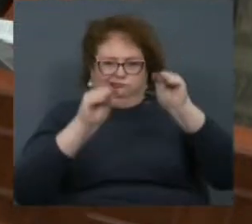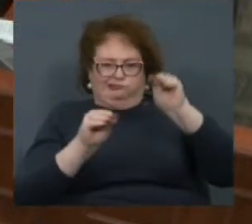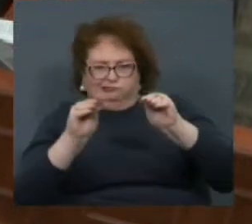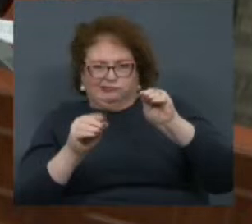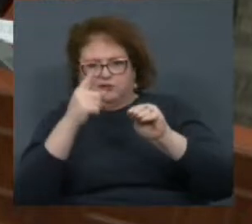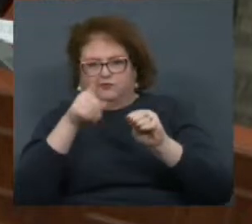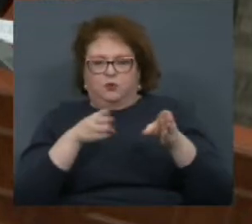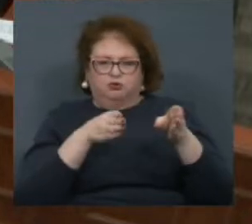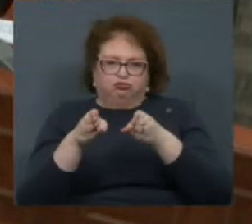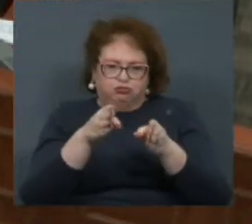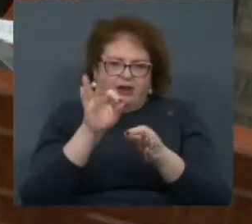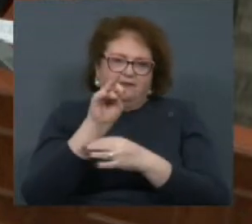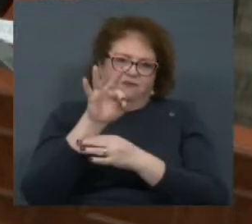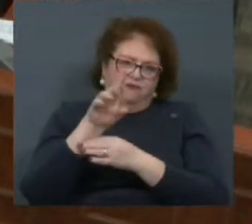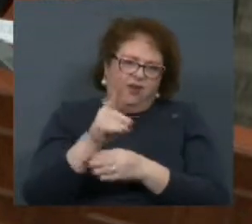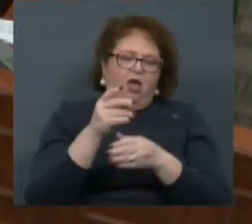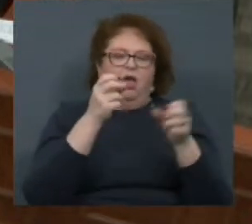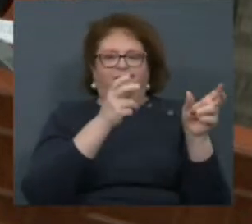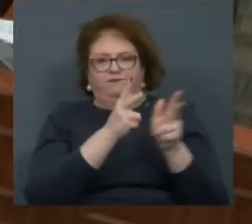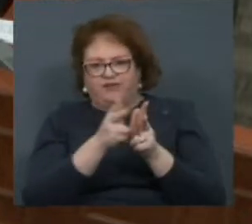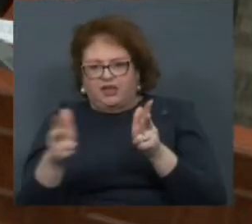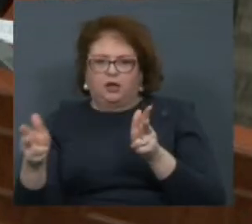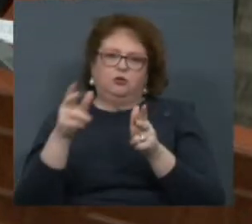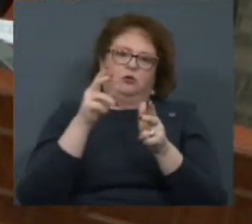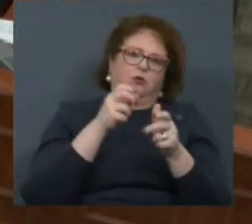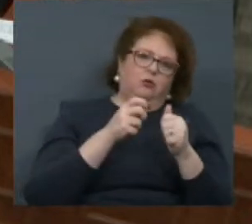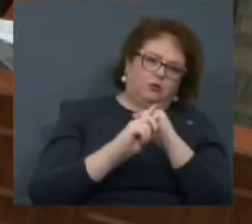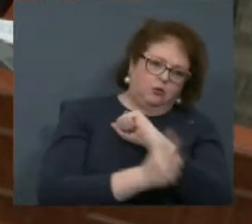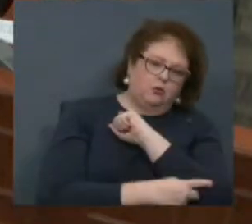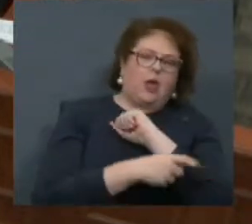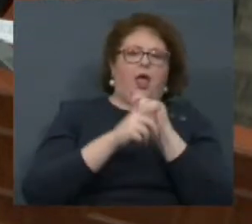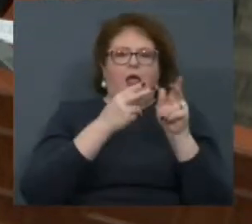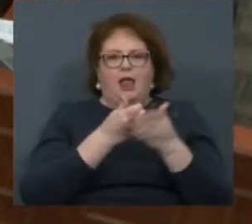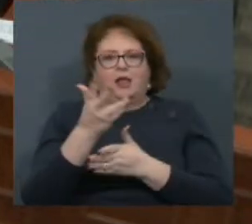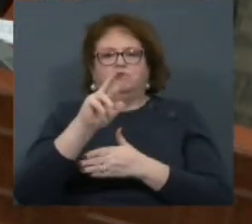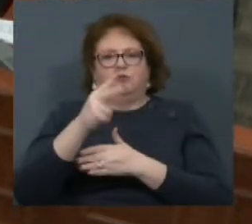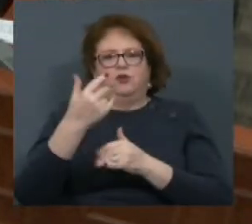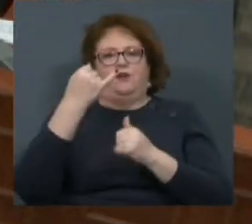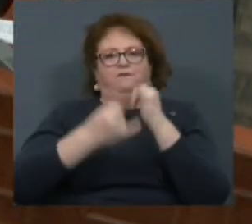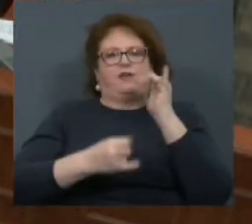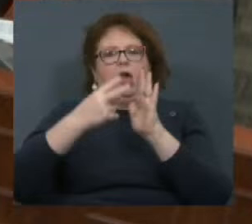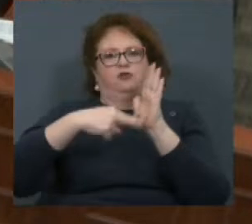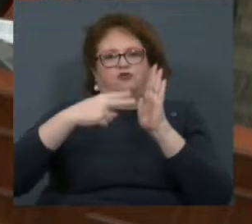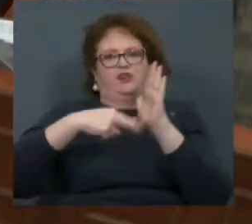street fund, vehicle storage fund, and waste disposal fund, to declare an emergency. Third and final reading.